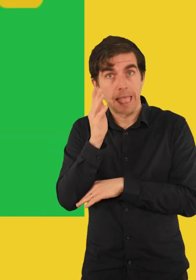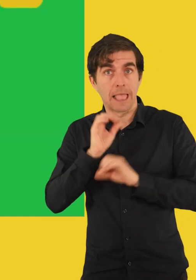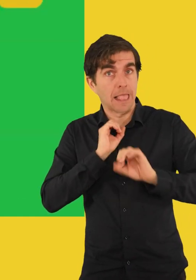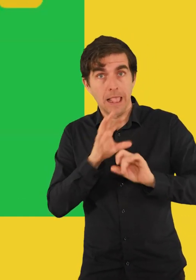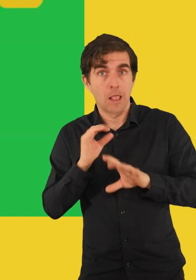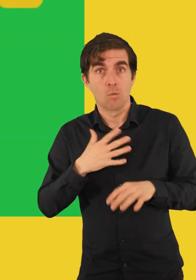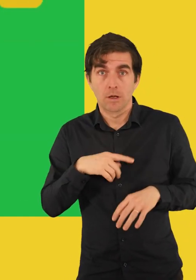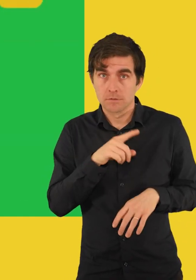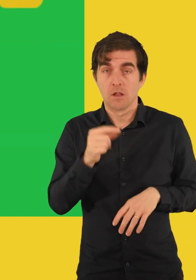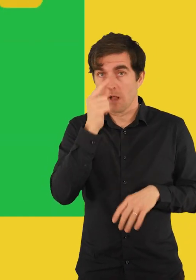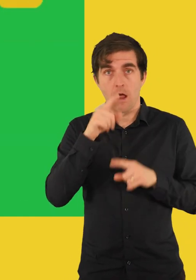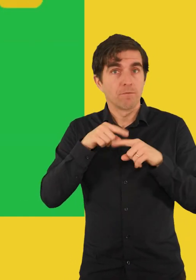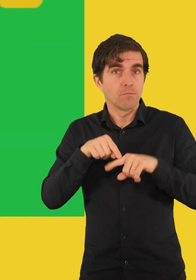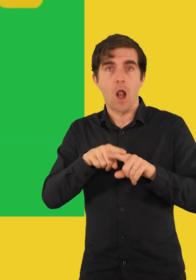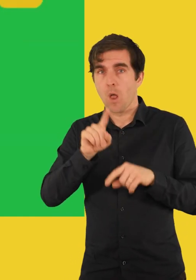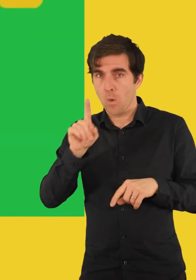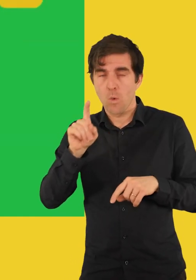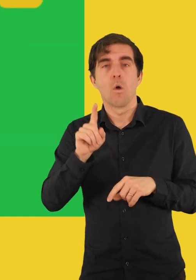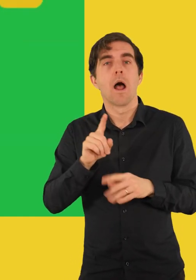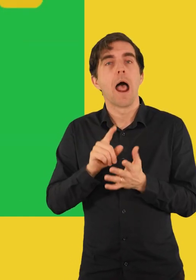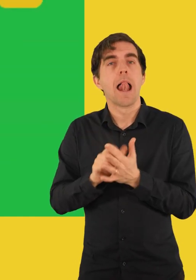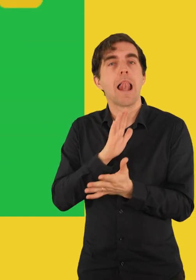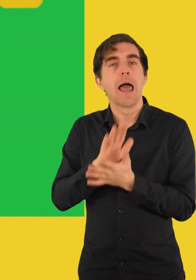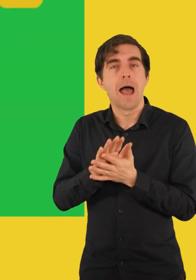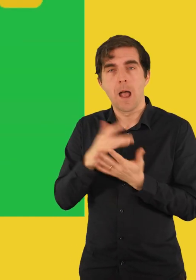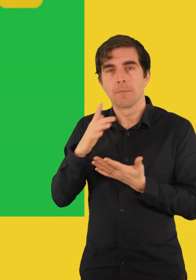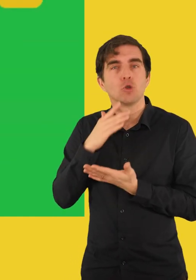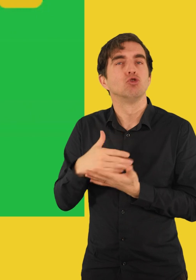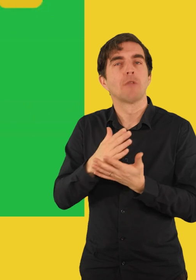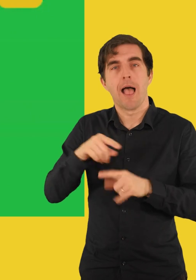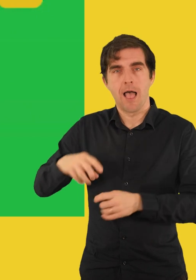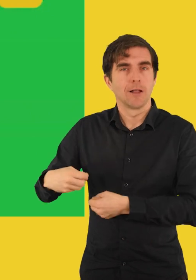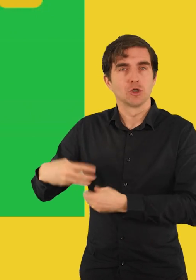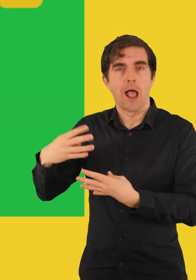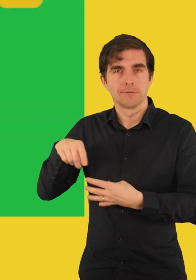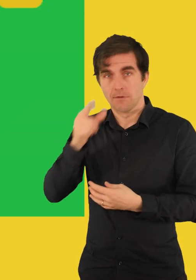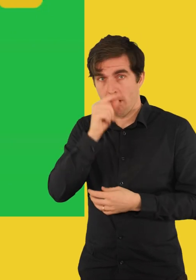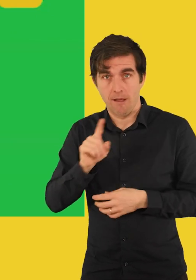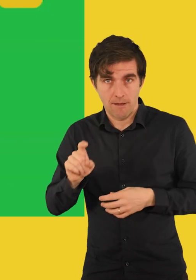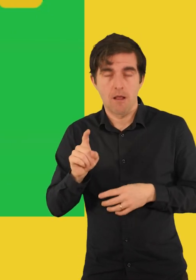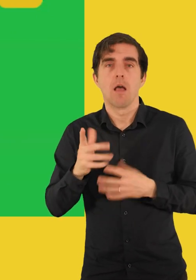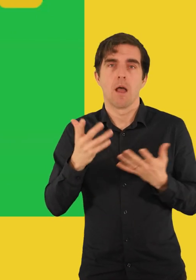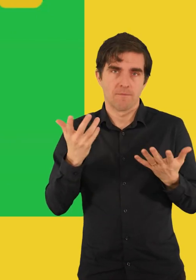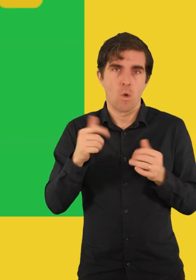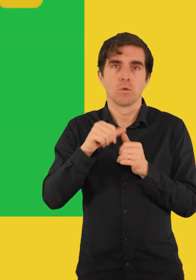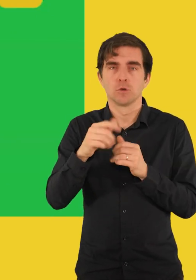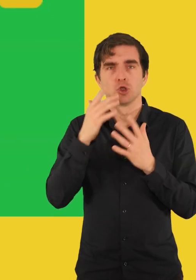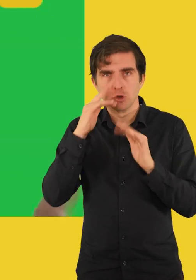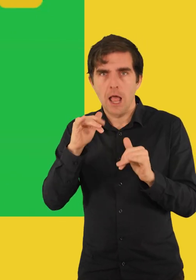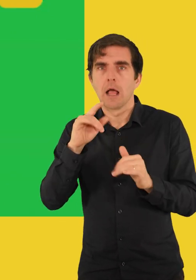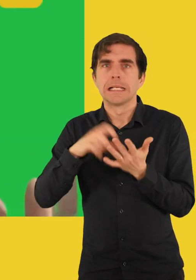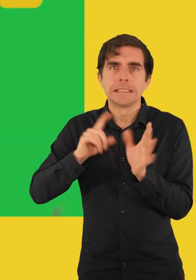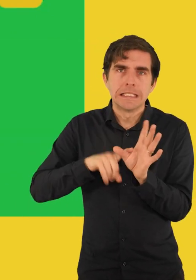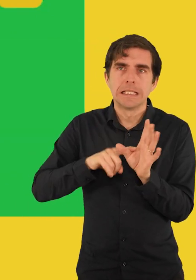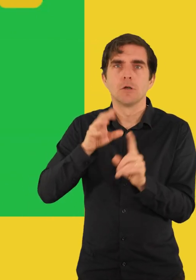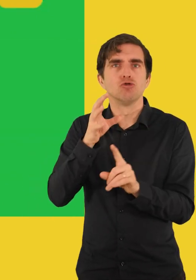speakers, you can follow the link that Leah just shared in the chat, and we'll be there. And